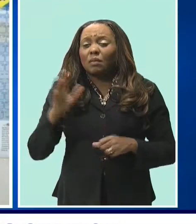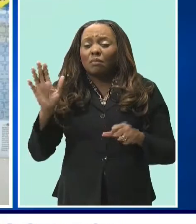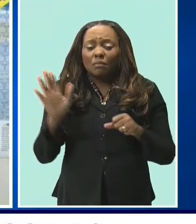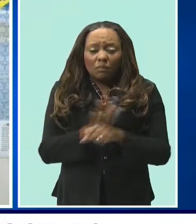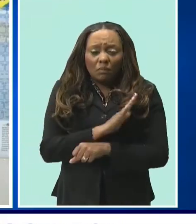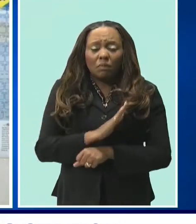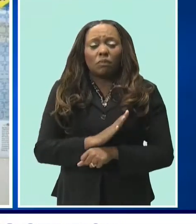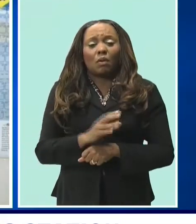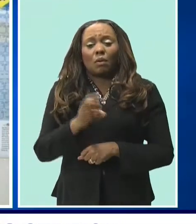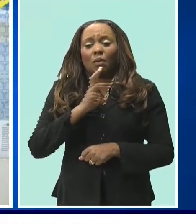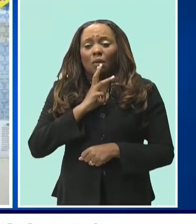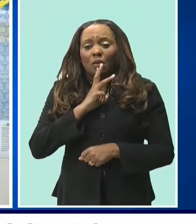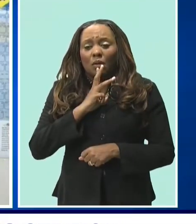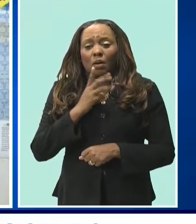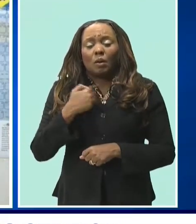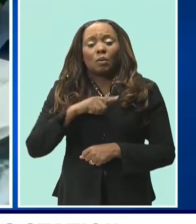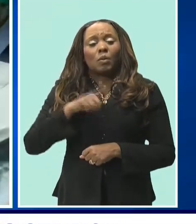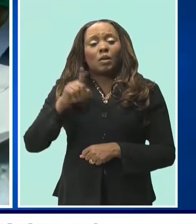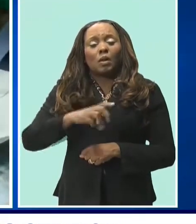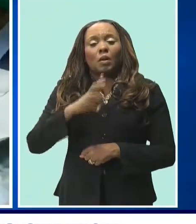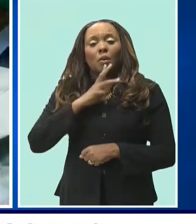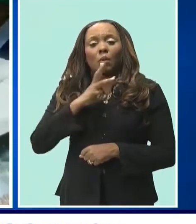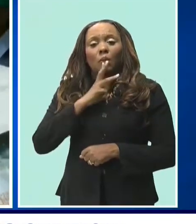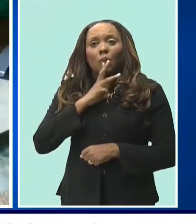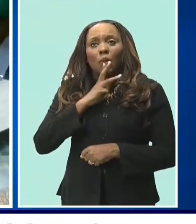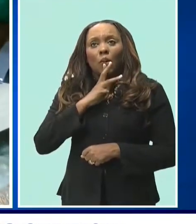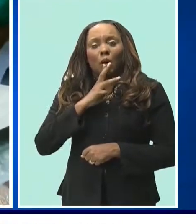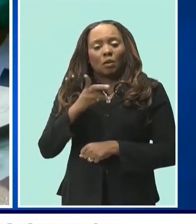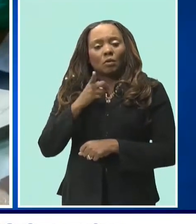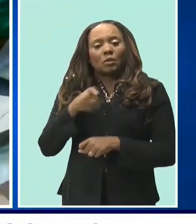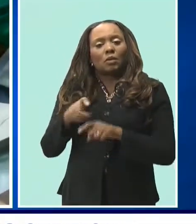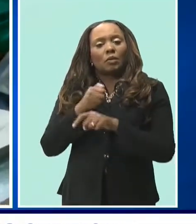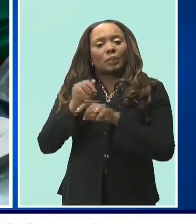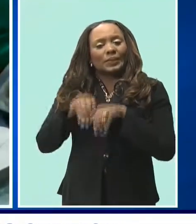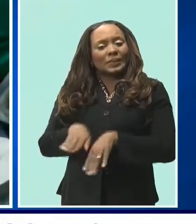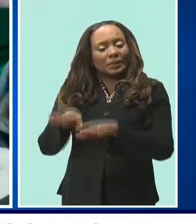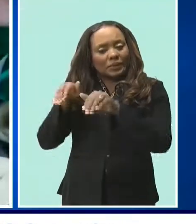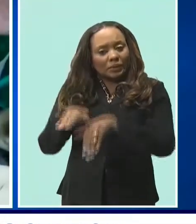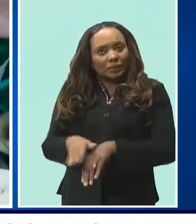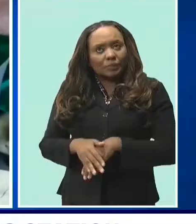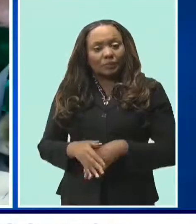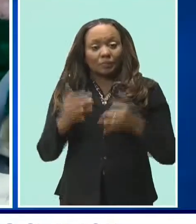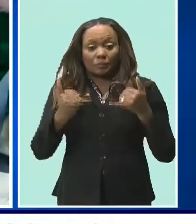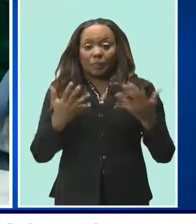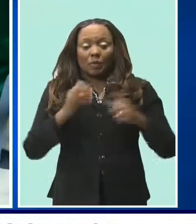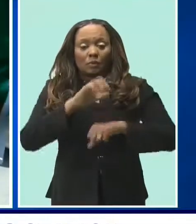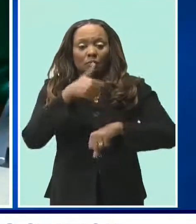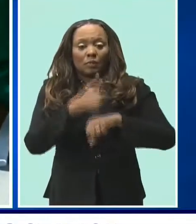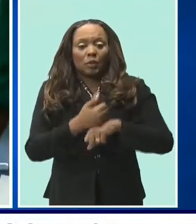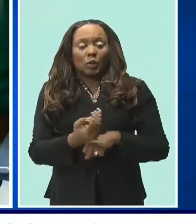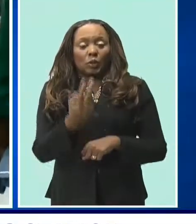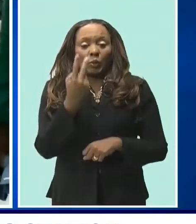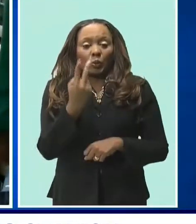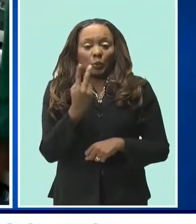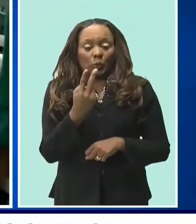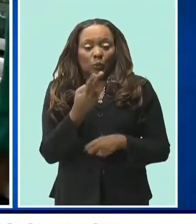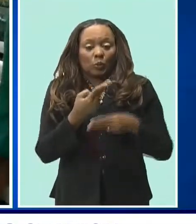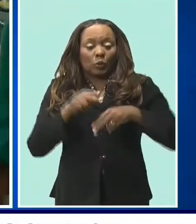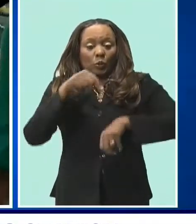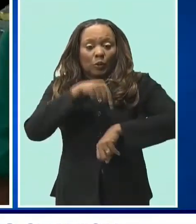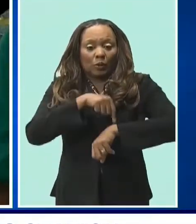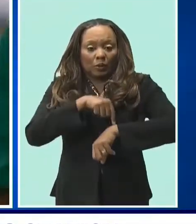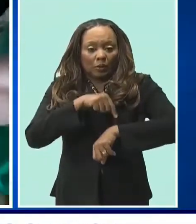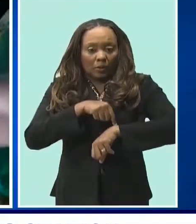reference to anything else is actually to pull the water from the sea. He says the BWA is currently looking to install 2 temporary desalination plants.